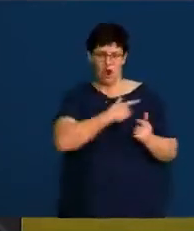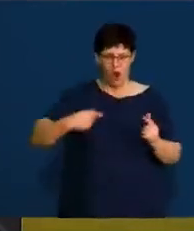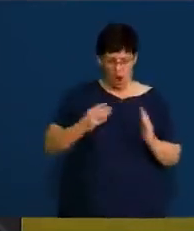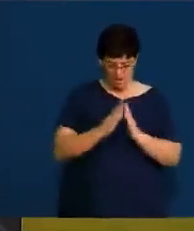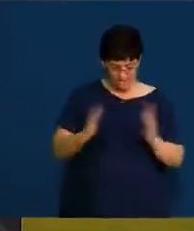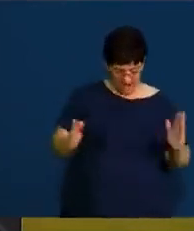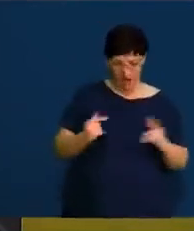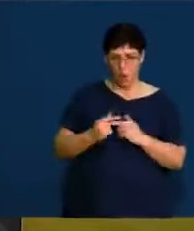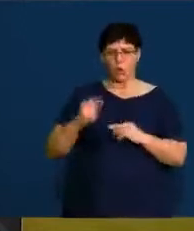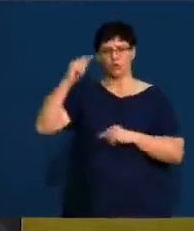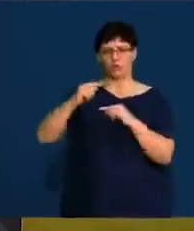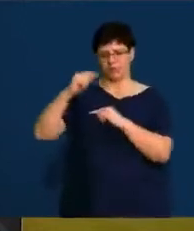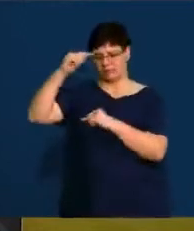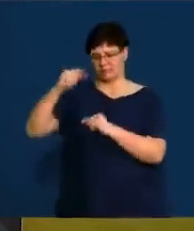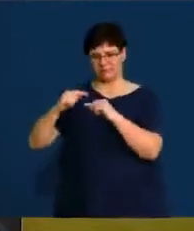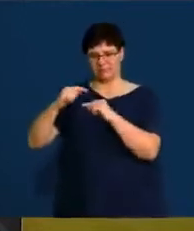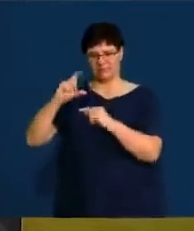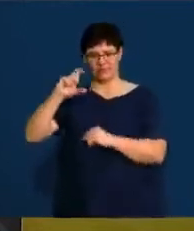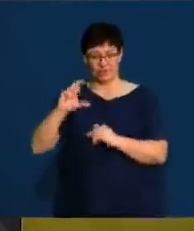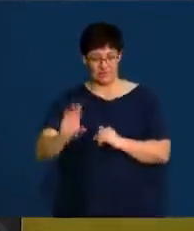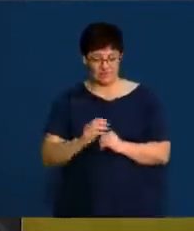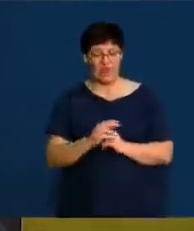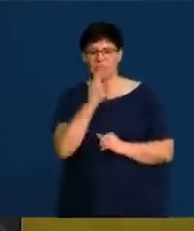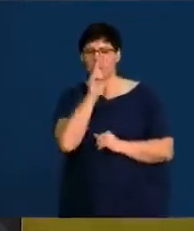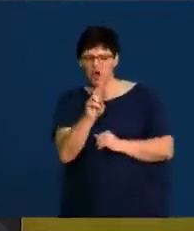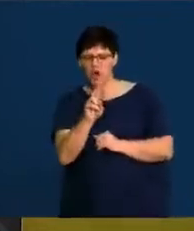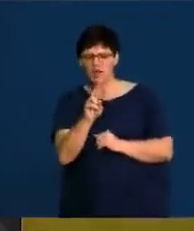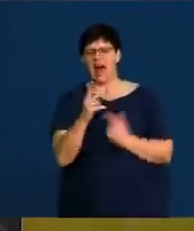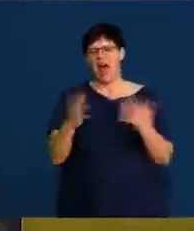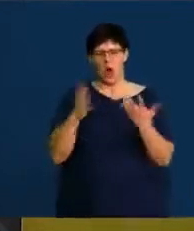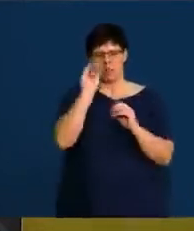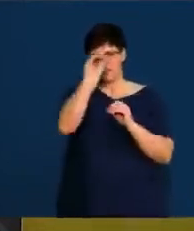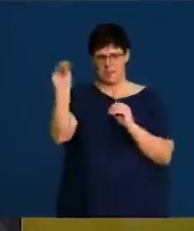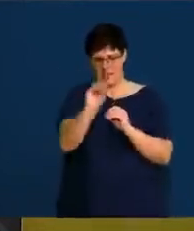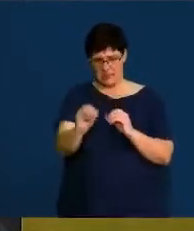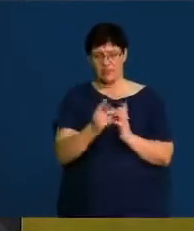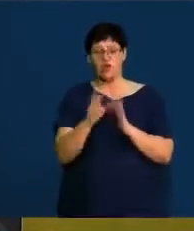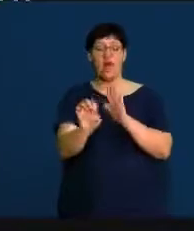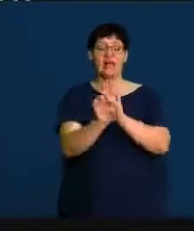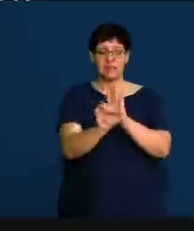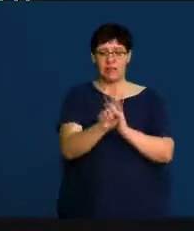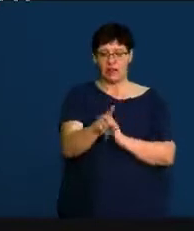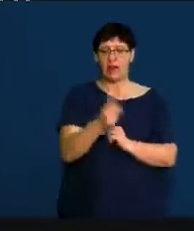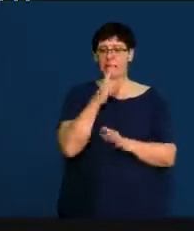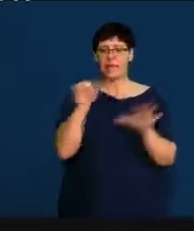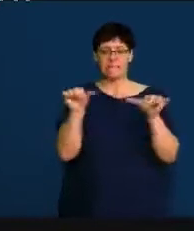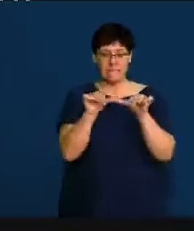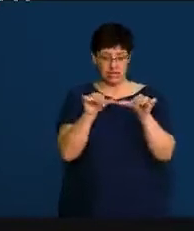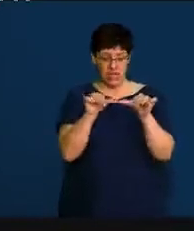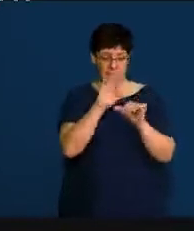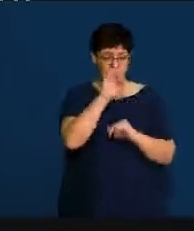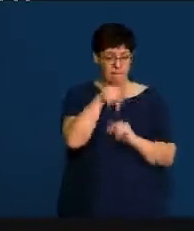shorter side. Now, let's look at the calculation and its layout. In terms of this particular example, I measured on my